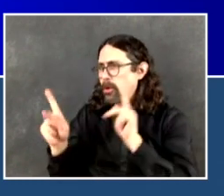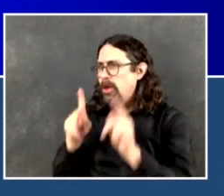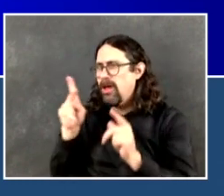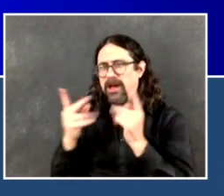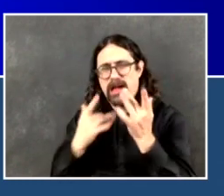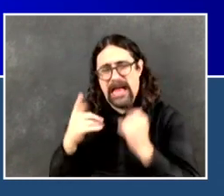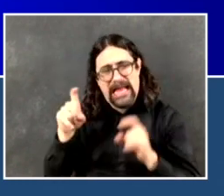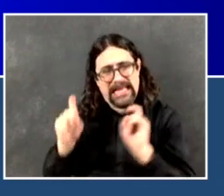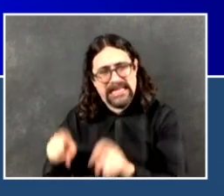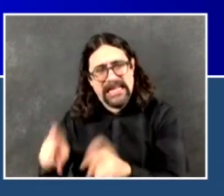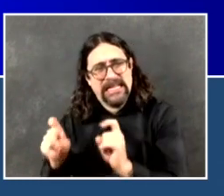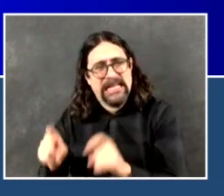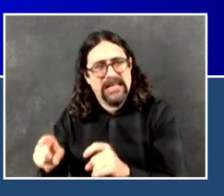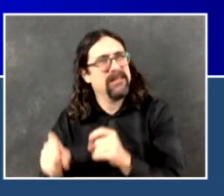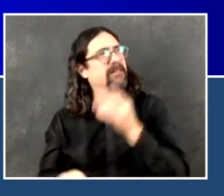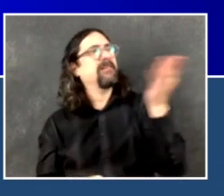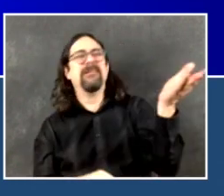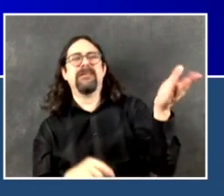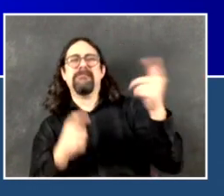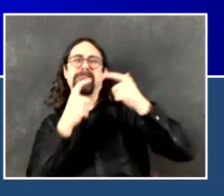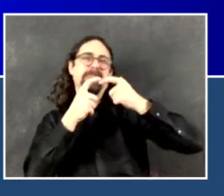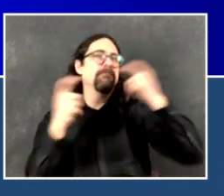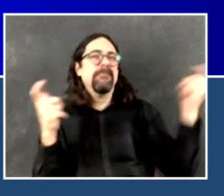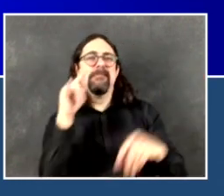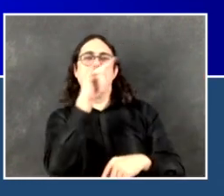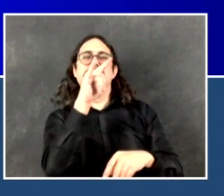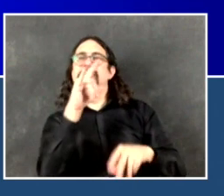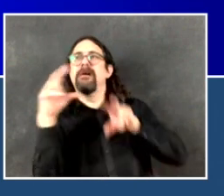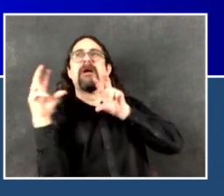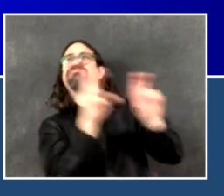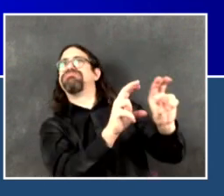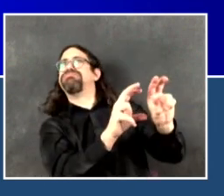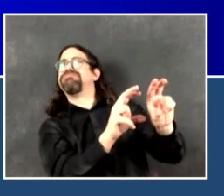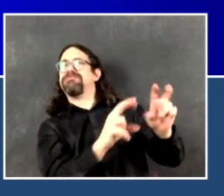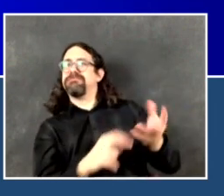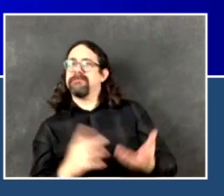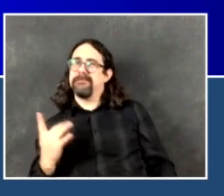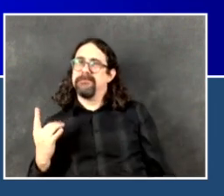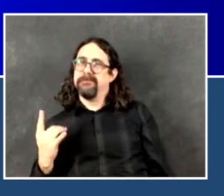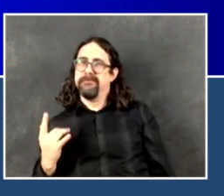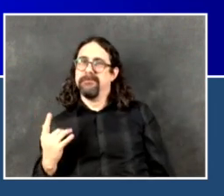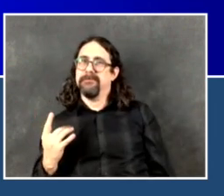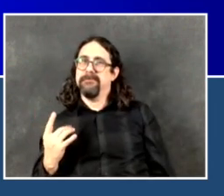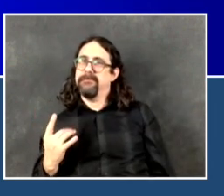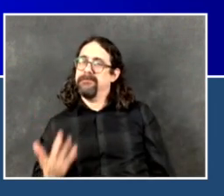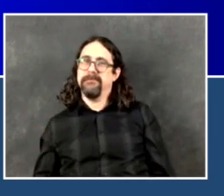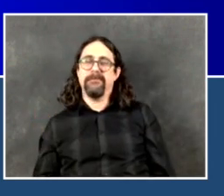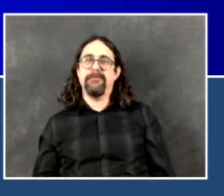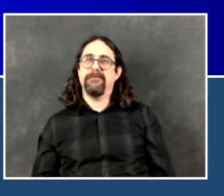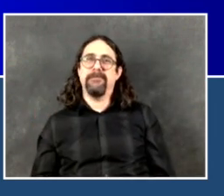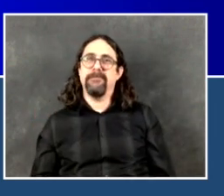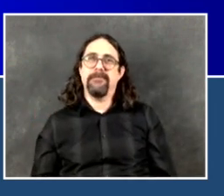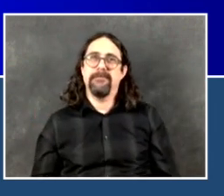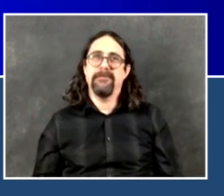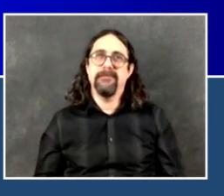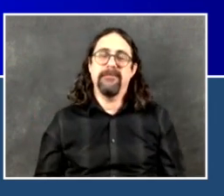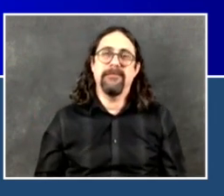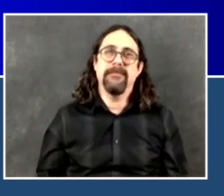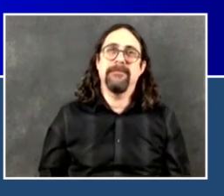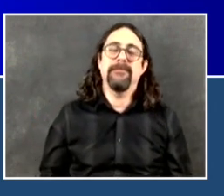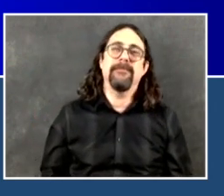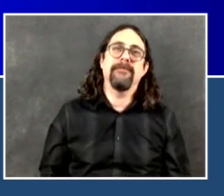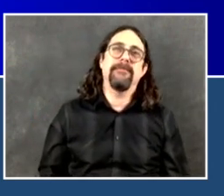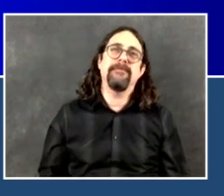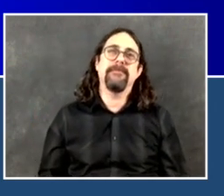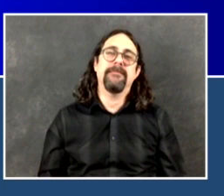6 years, the whole reason we all came here to do this work. And it came through in so many ways leading up